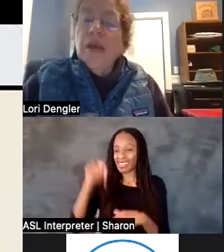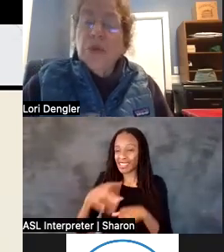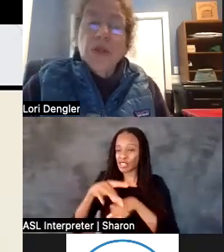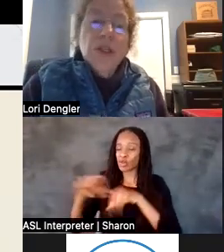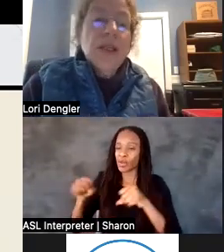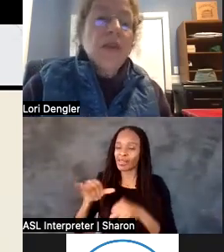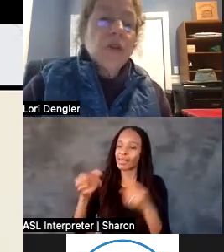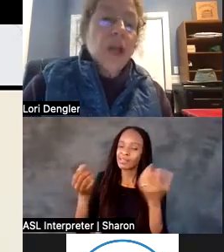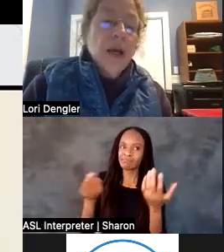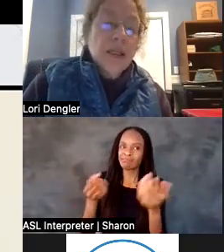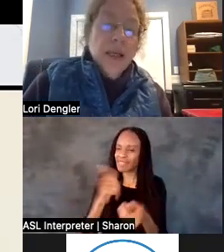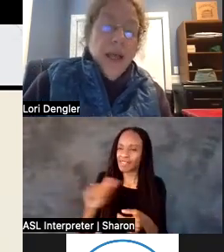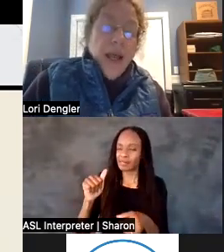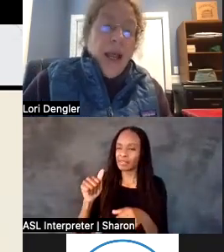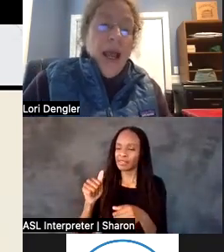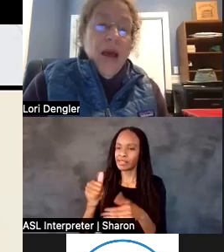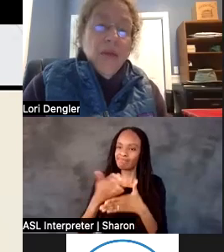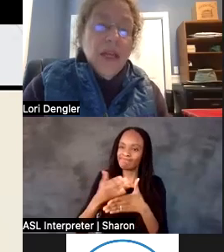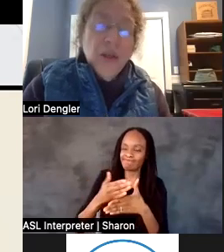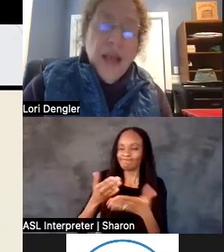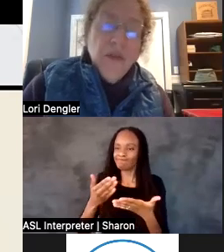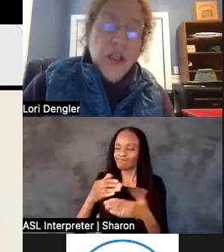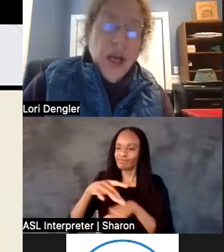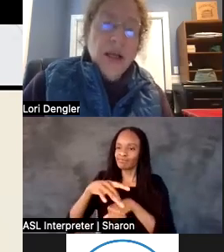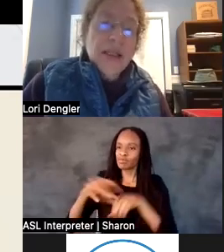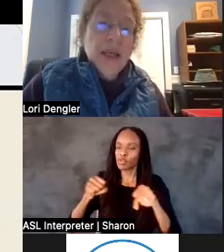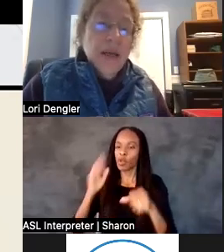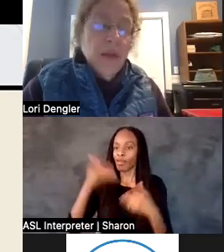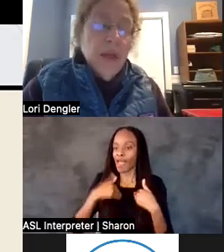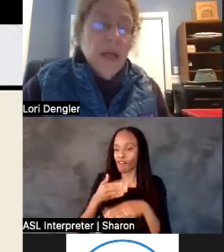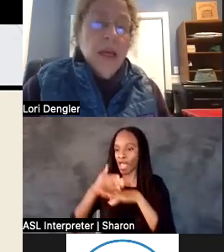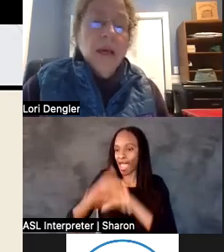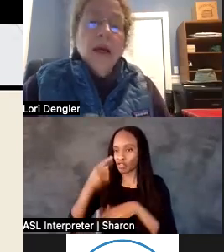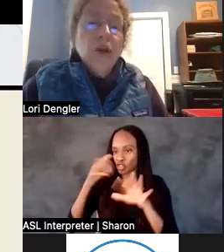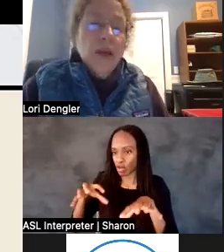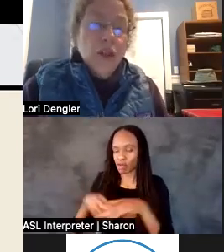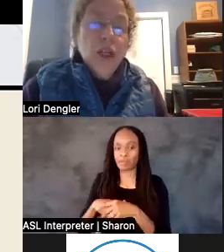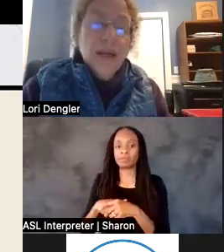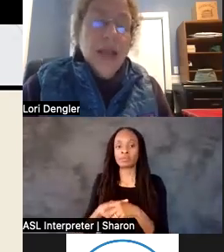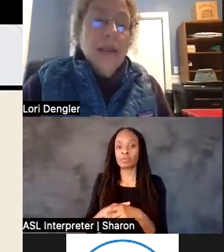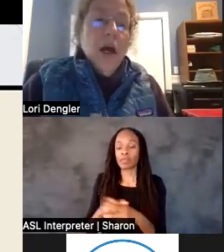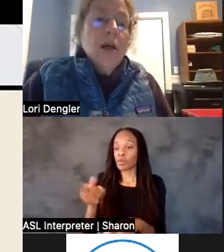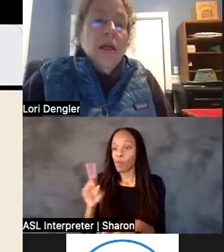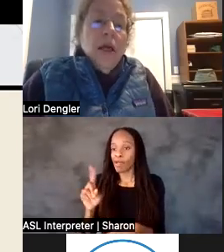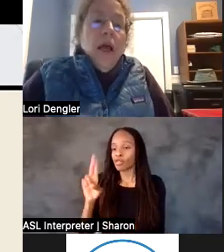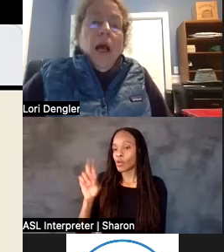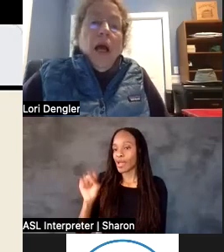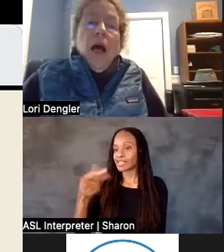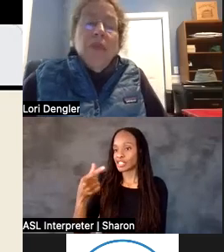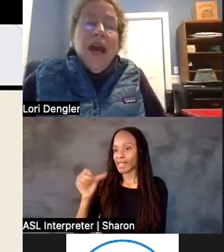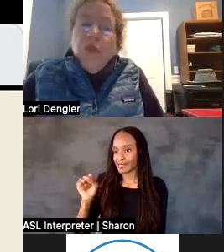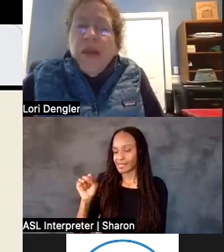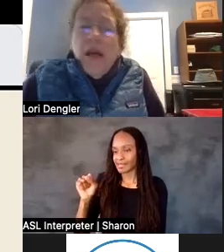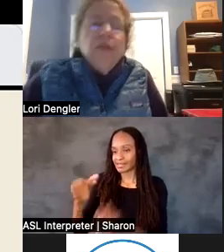earthquake, produces aftershocks. And these are the aftershocks in the USGS catalog.